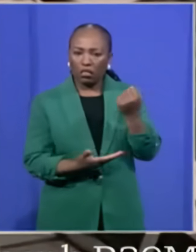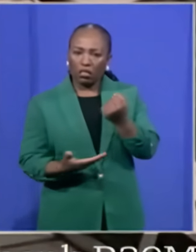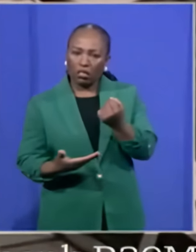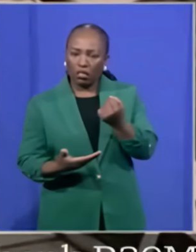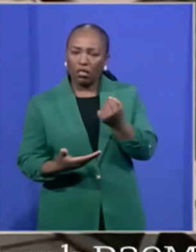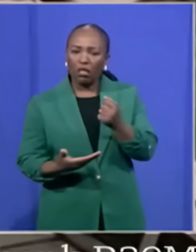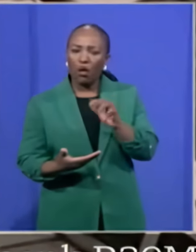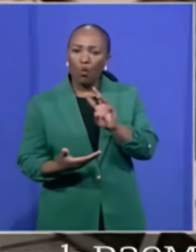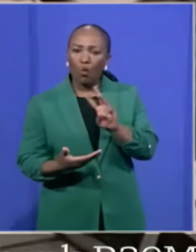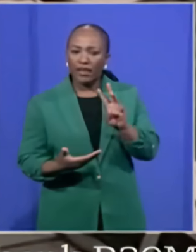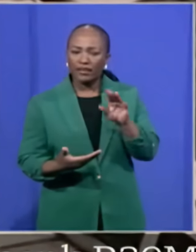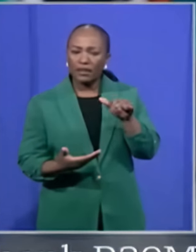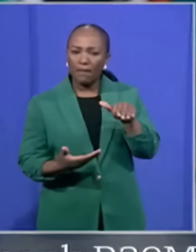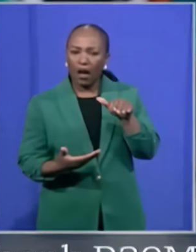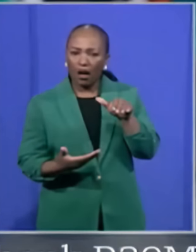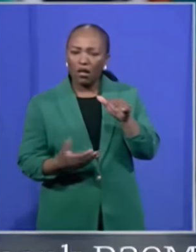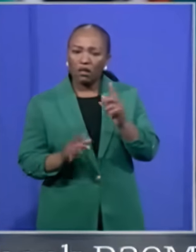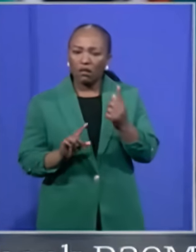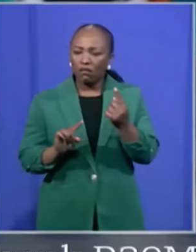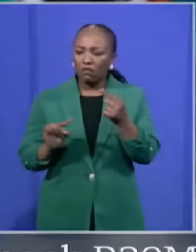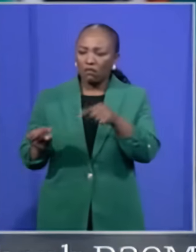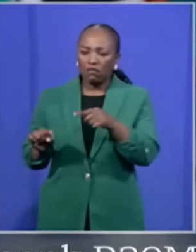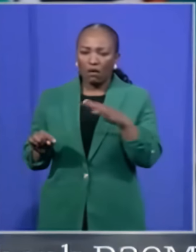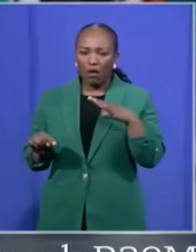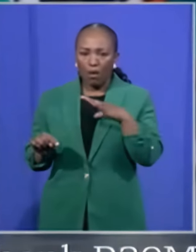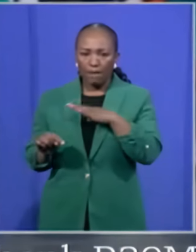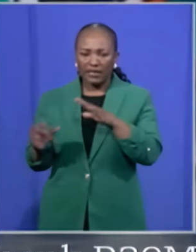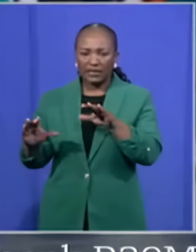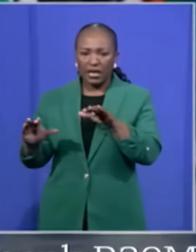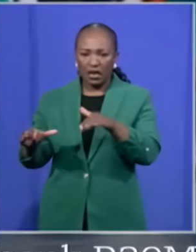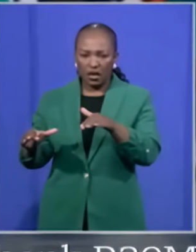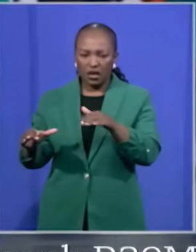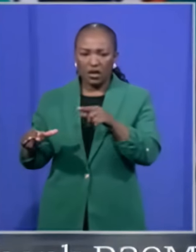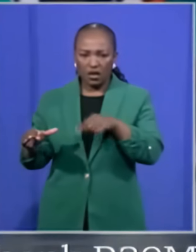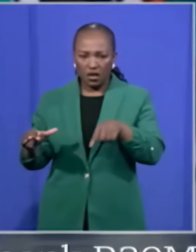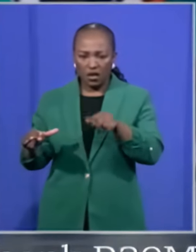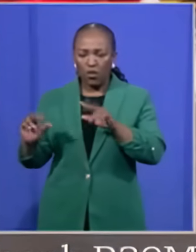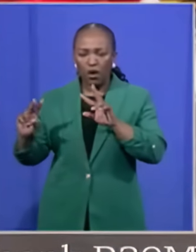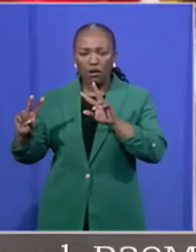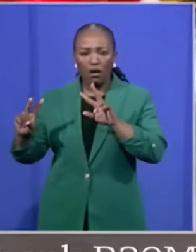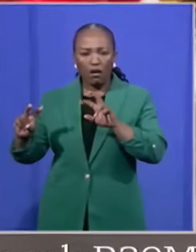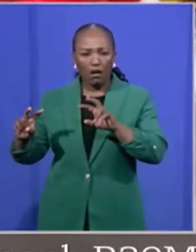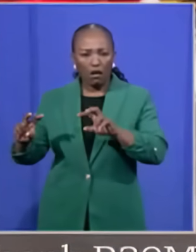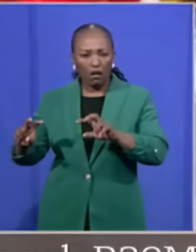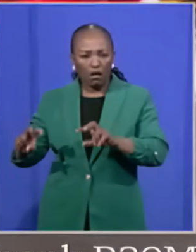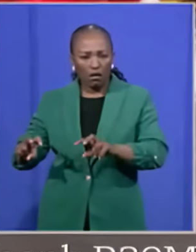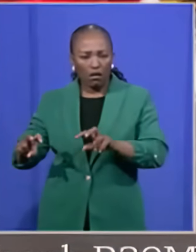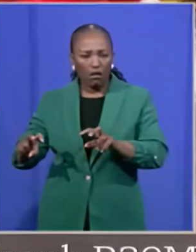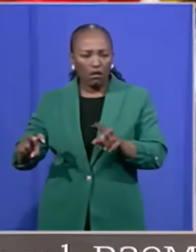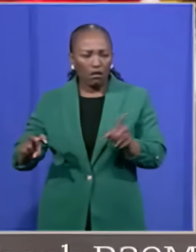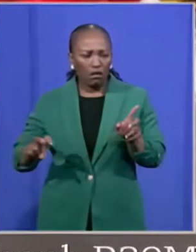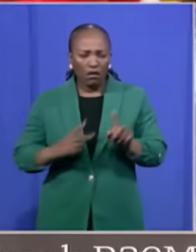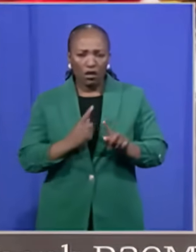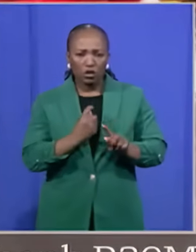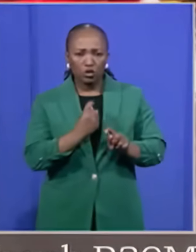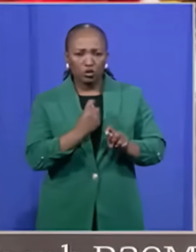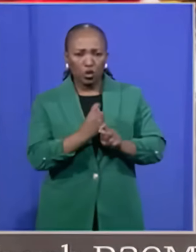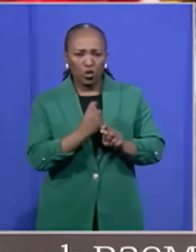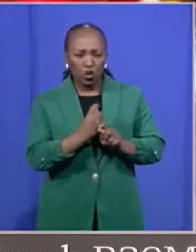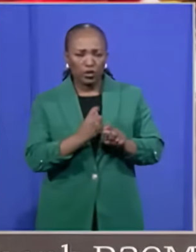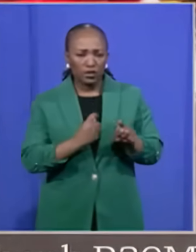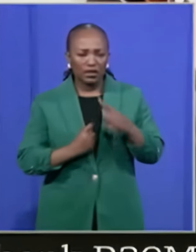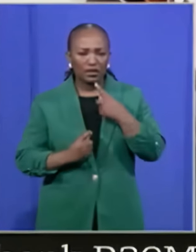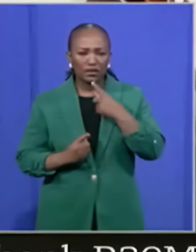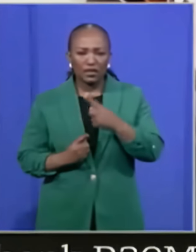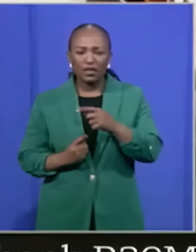a makalla Toyota commissioning. Dipatlisong tsa commission ke moo ho fumanweng ha Toyota e ne e le kgahlano le molao 89